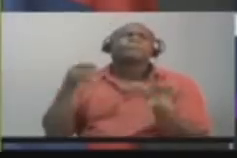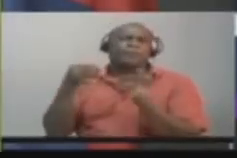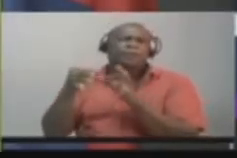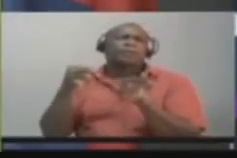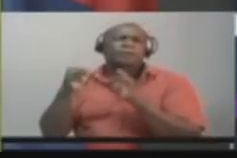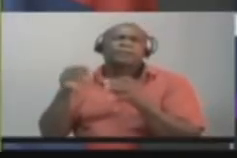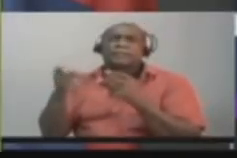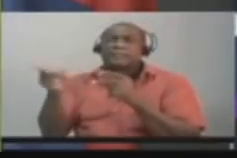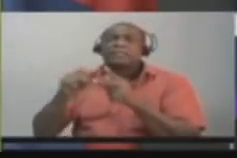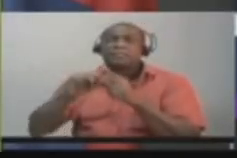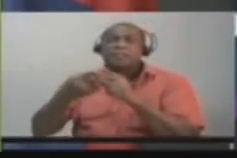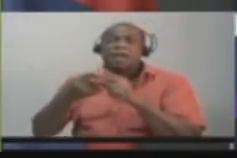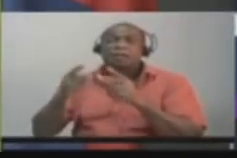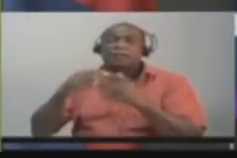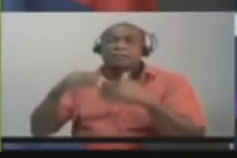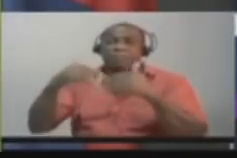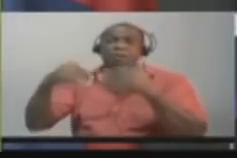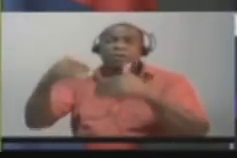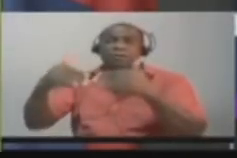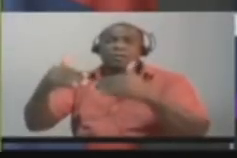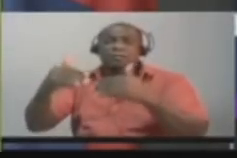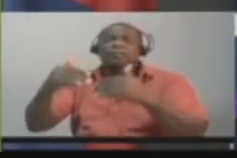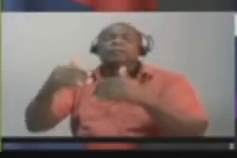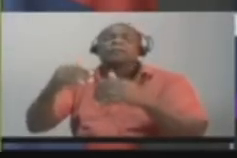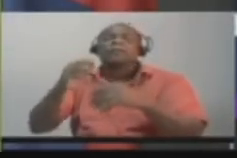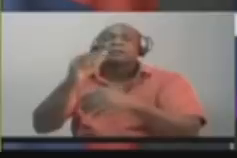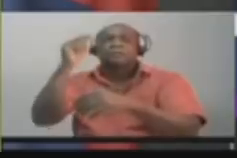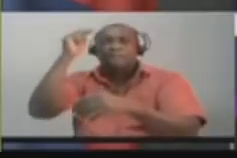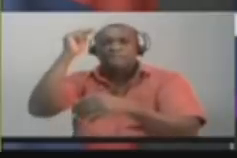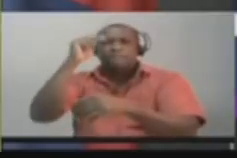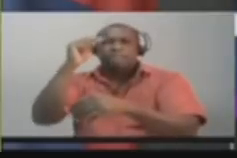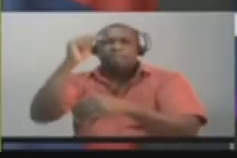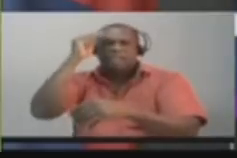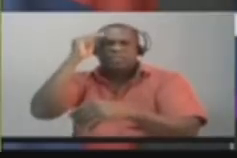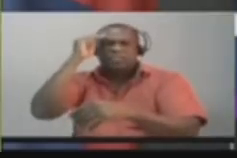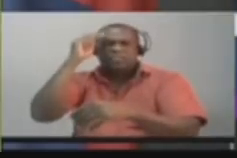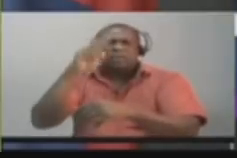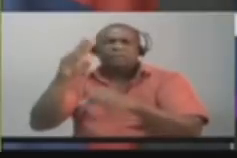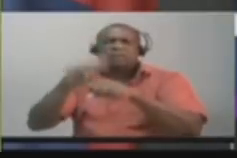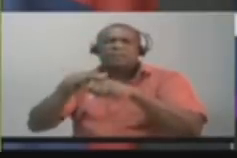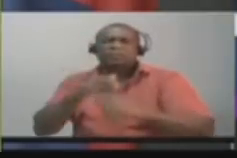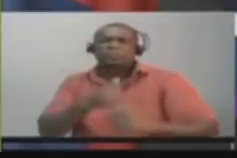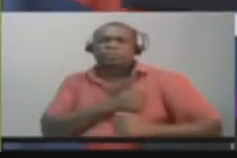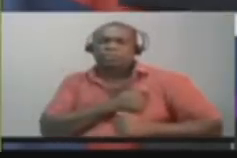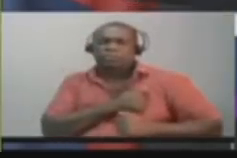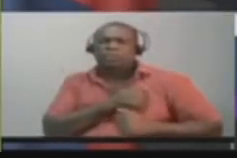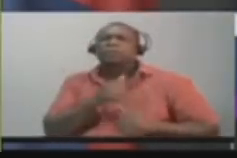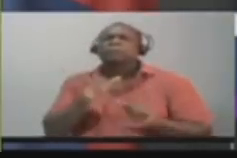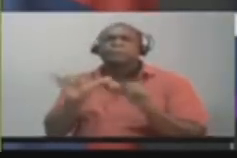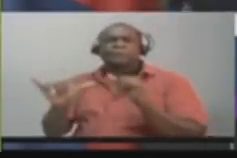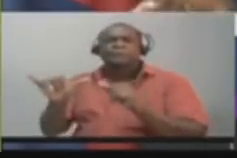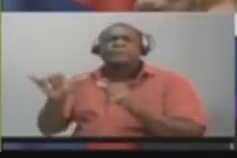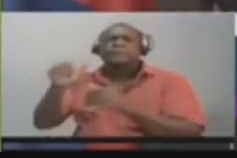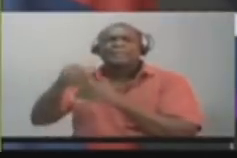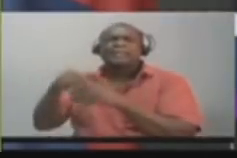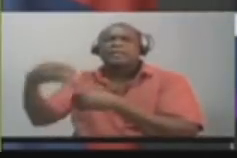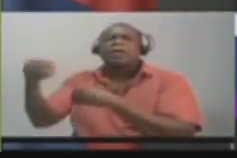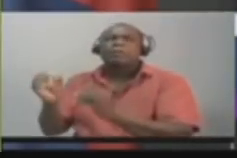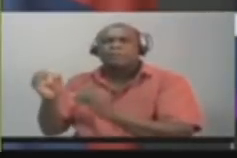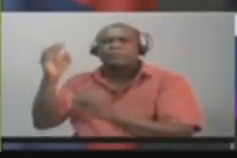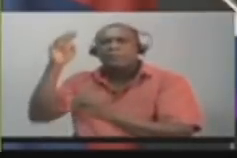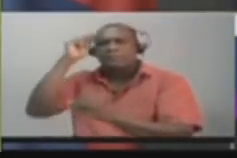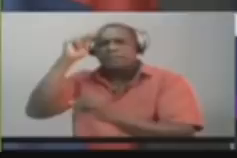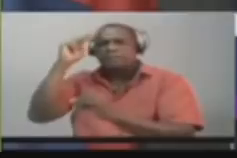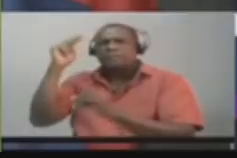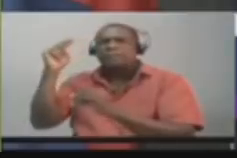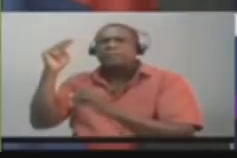Security, and he's still Minister in the Office of the Prime Minister. could you bring us up to date as how the opening